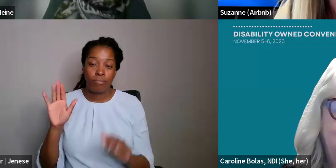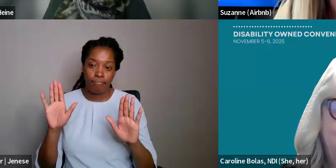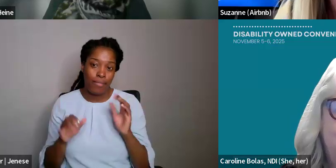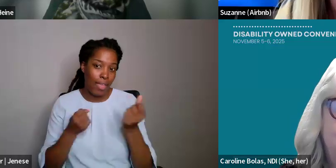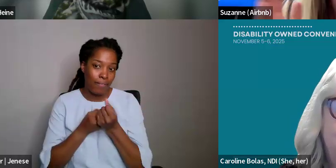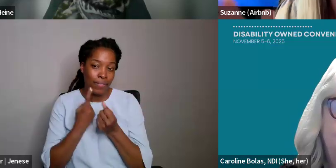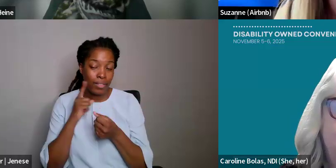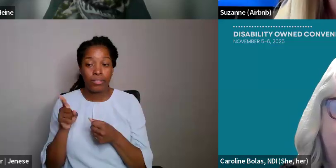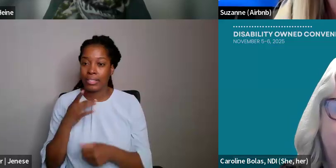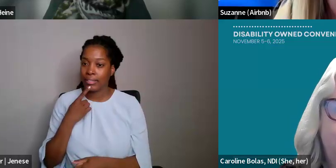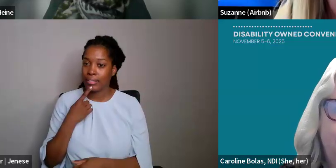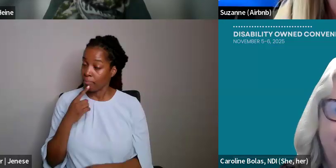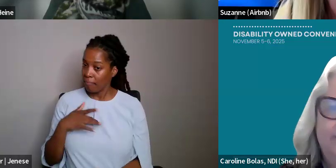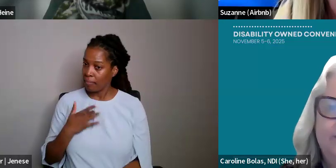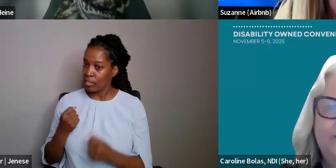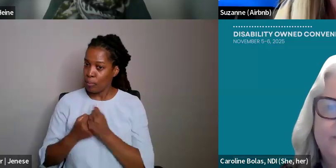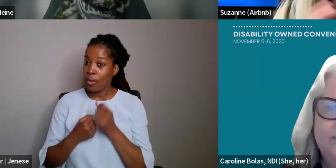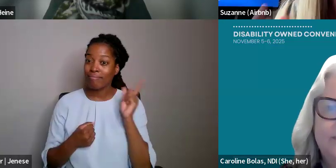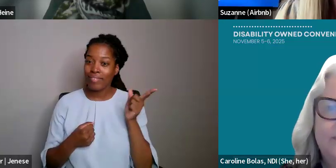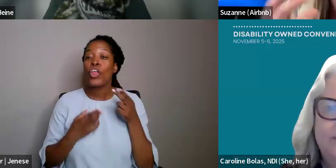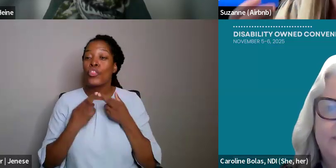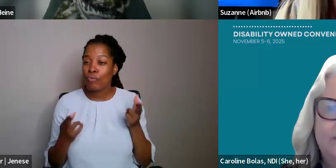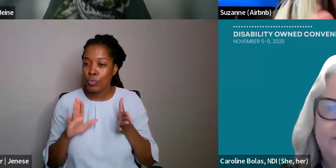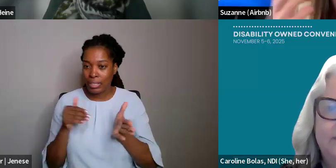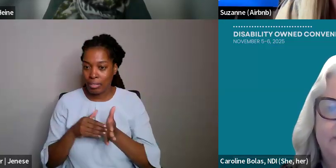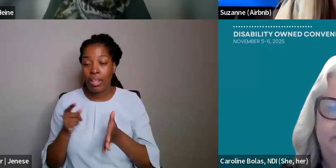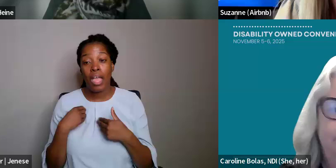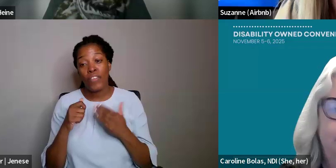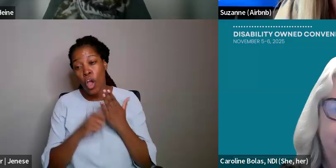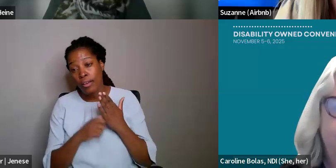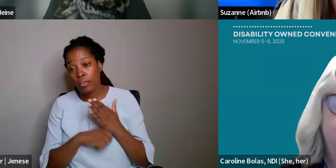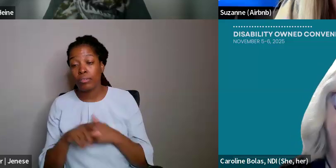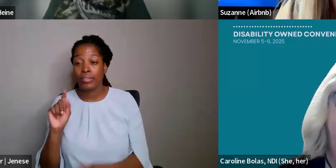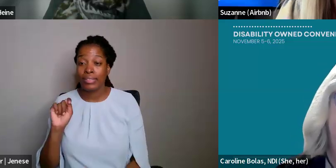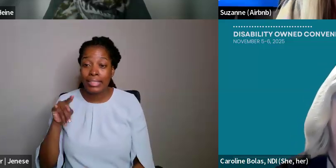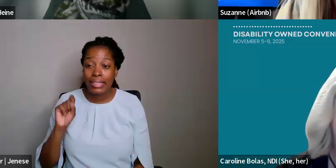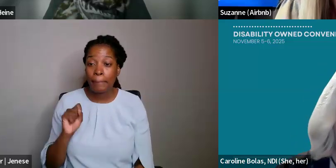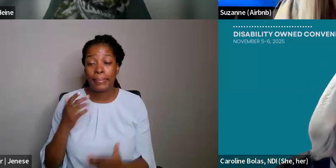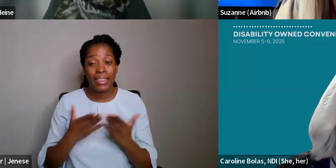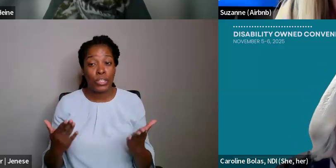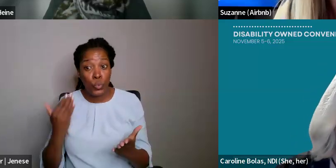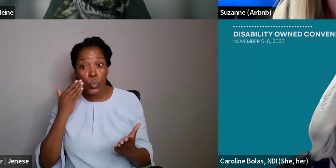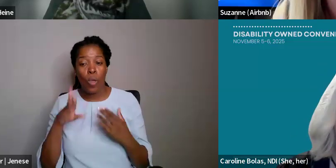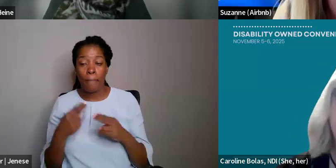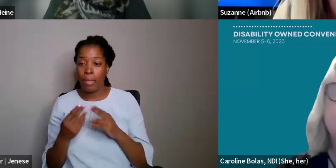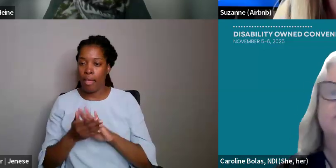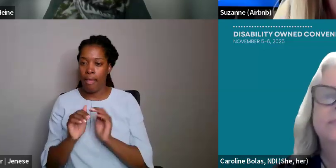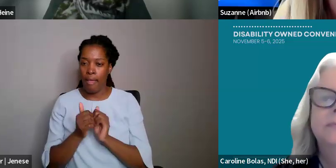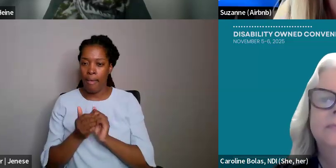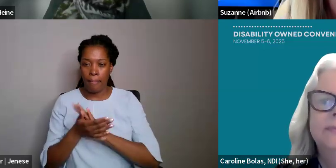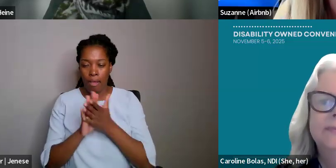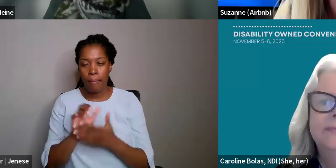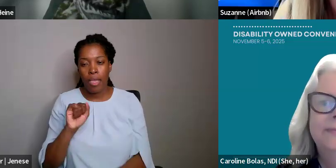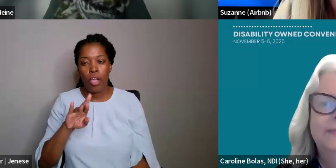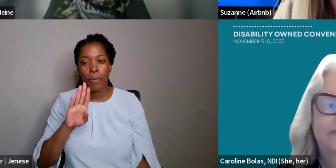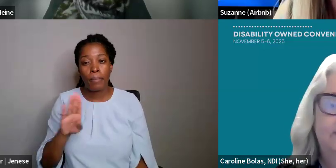that she feels very well supported. We have a great resource center, which has got articles, tips, you know, things for you to know about becoming an Airbnb host and things to support you